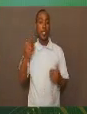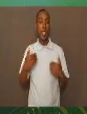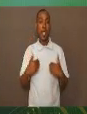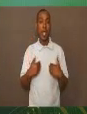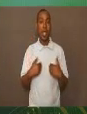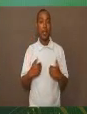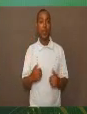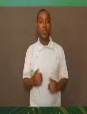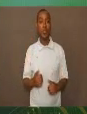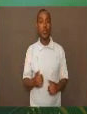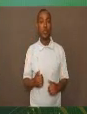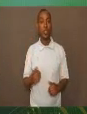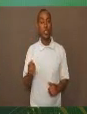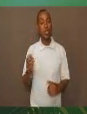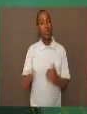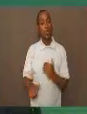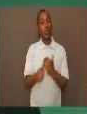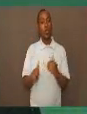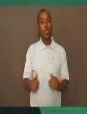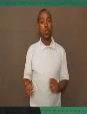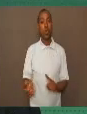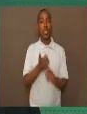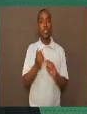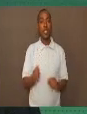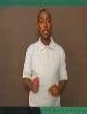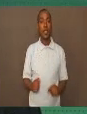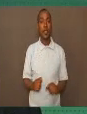someone who is infected.